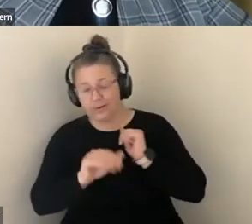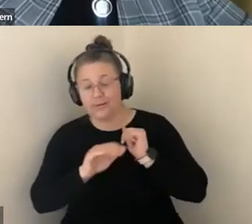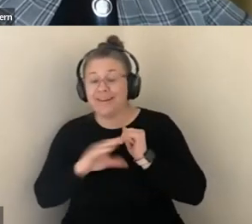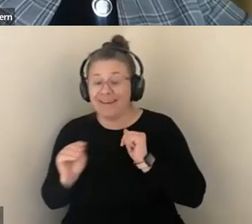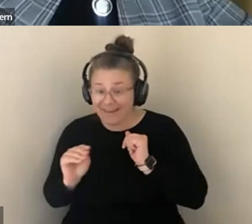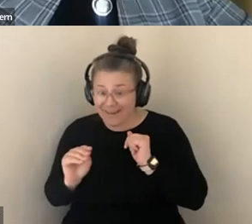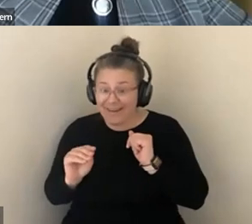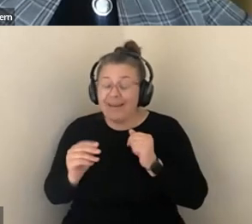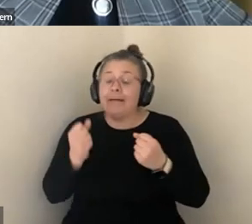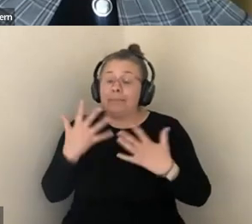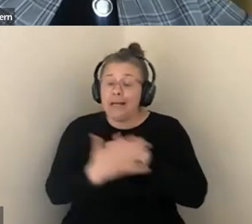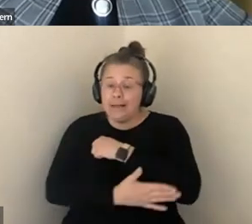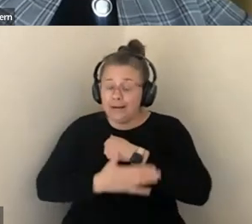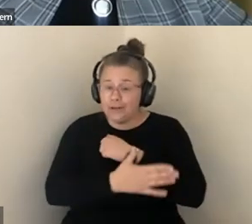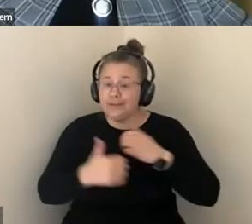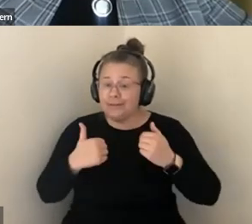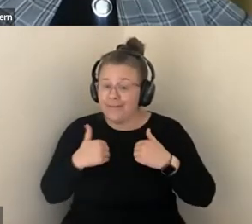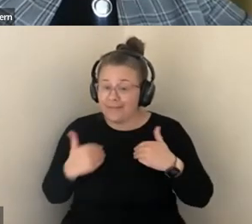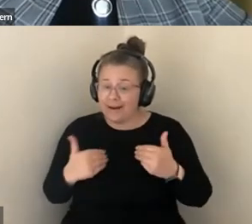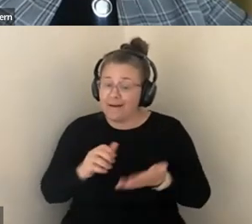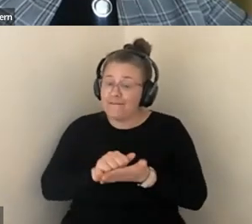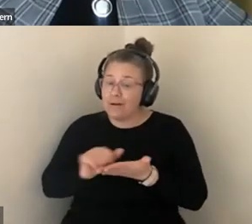which means that in some cases it promotes